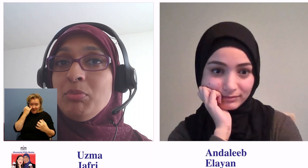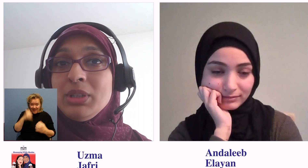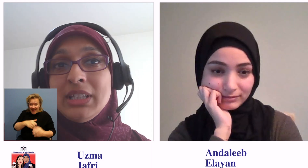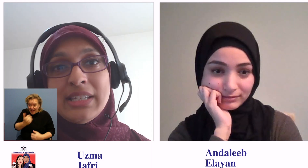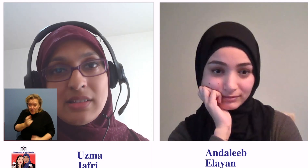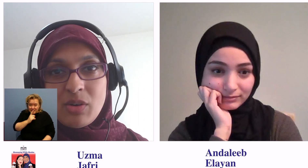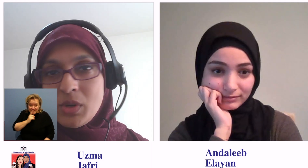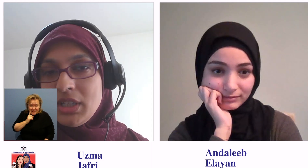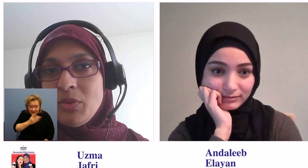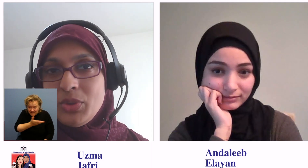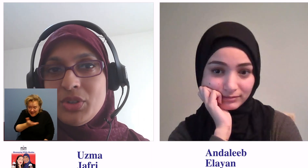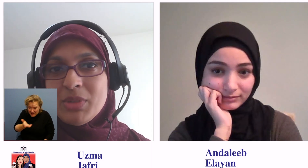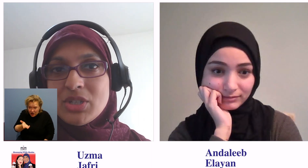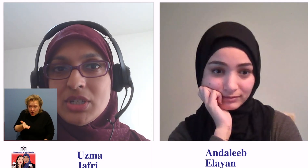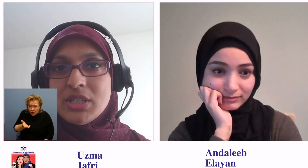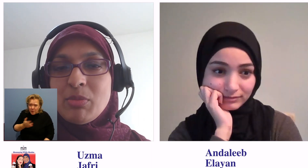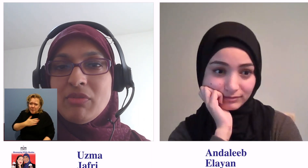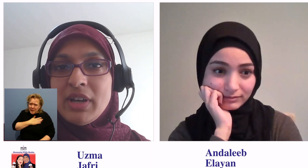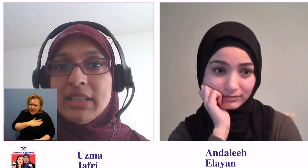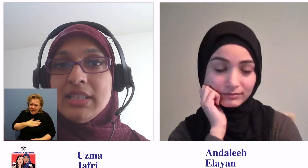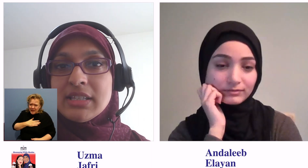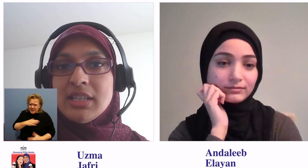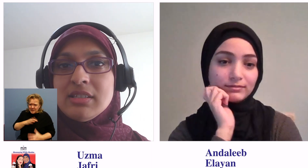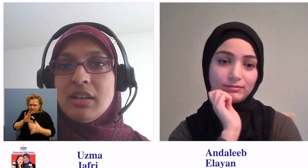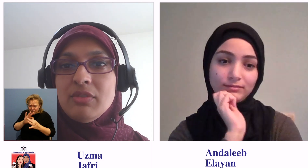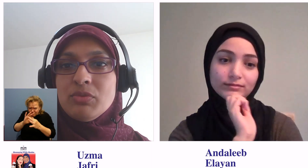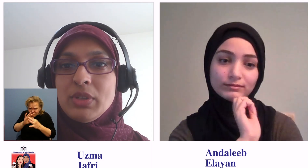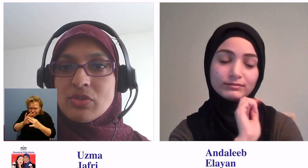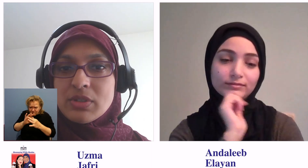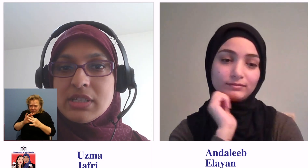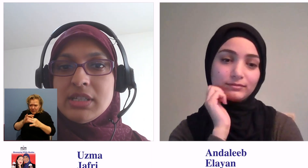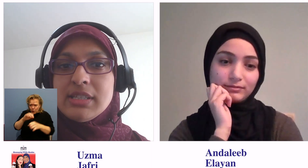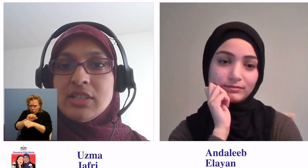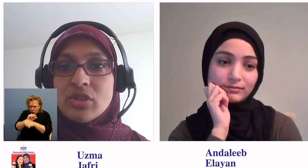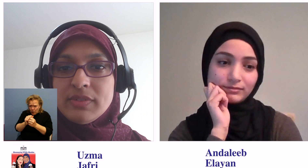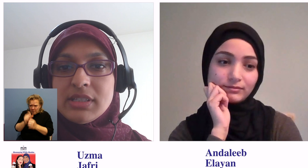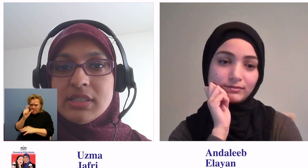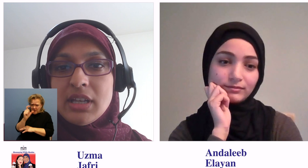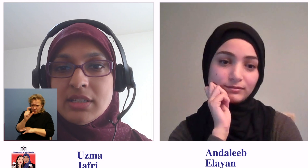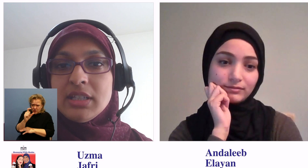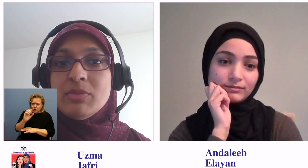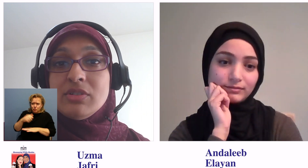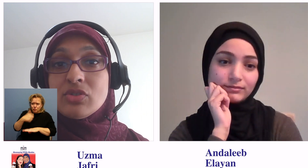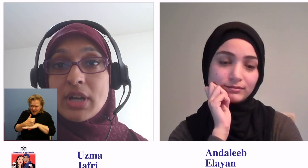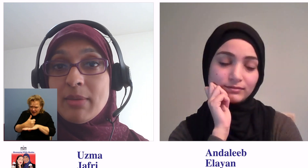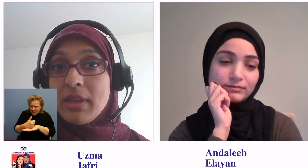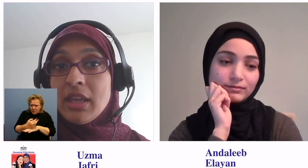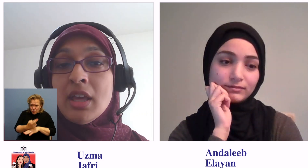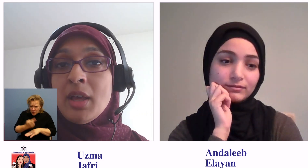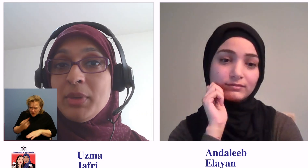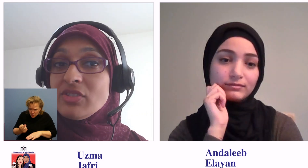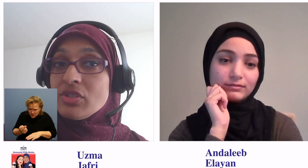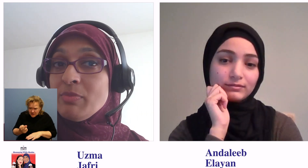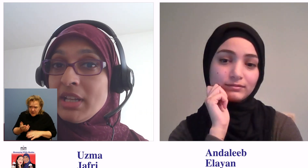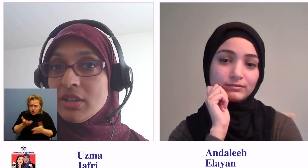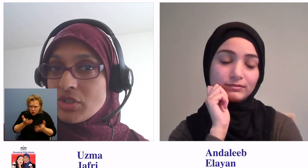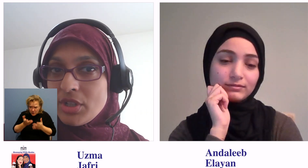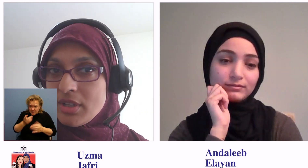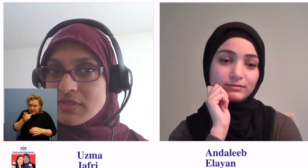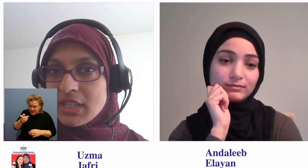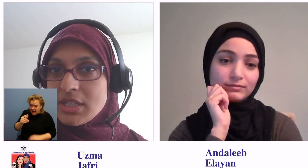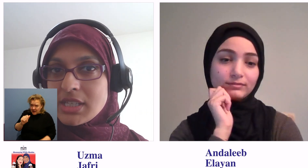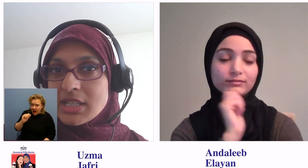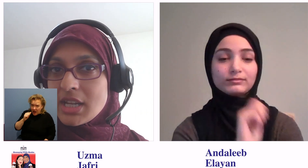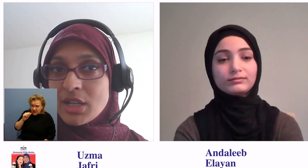please start working with your masjid to provide these kinds of resources and services that Andalip is describing, because there's many